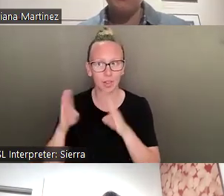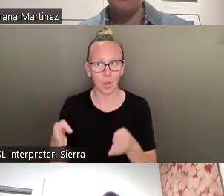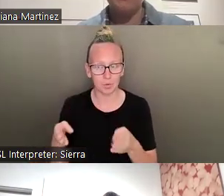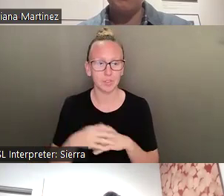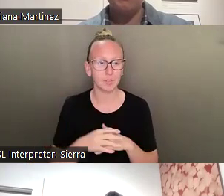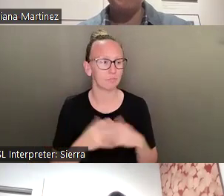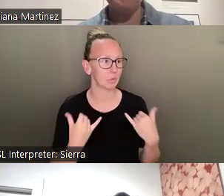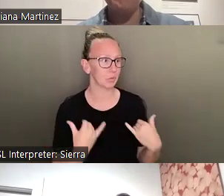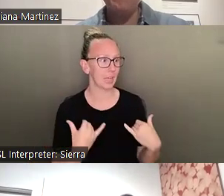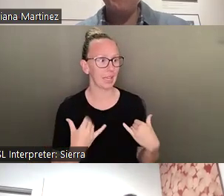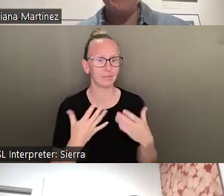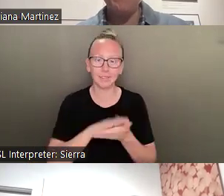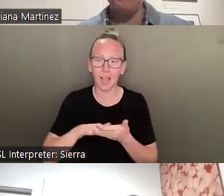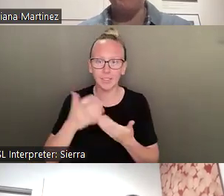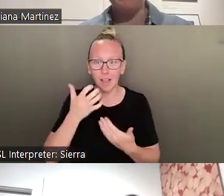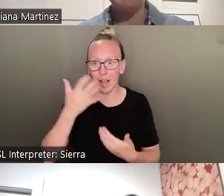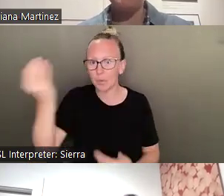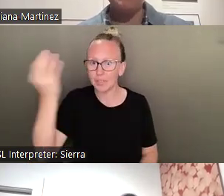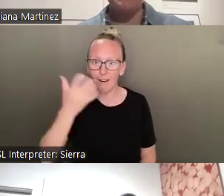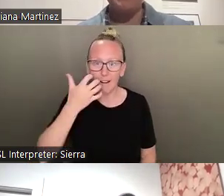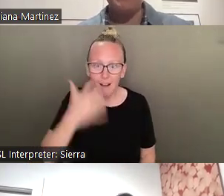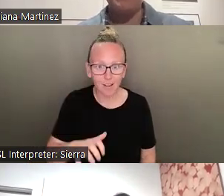feels good in here.